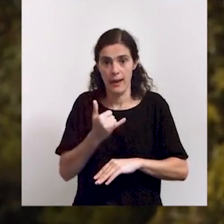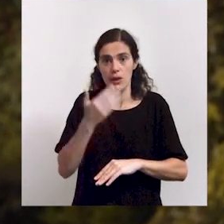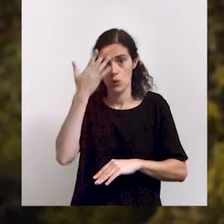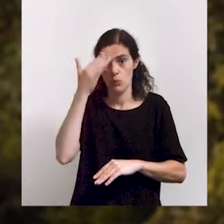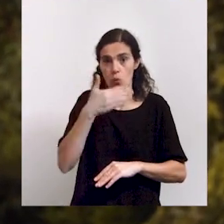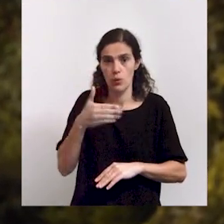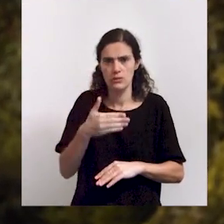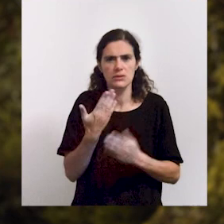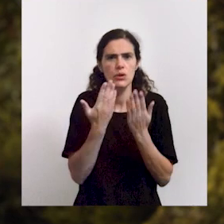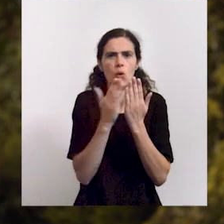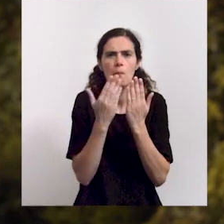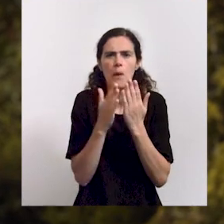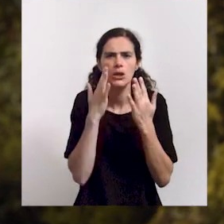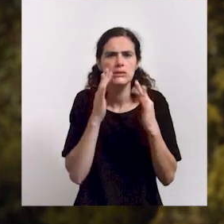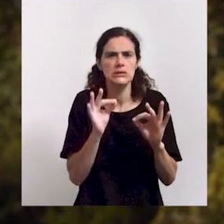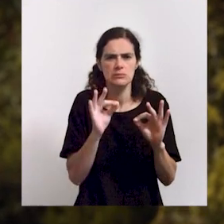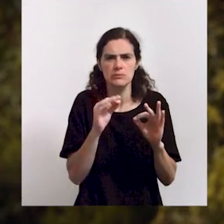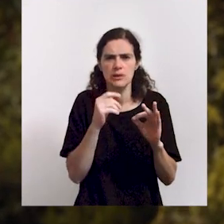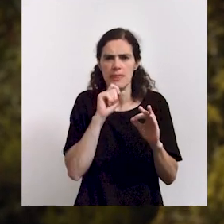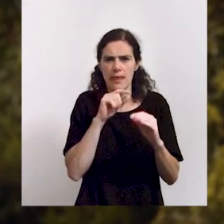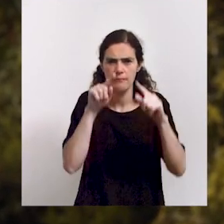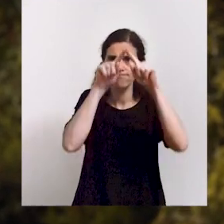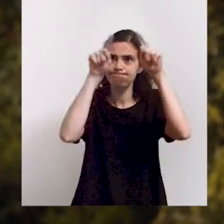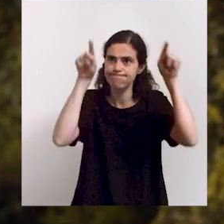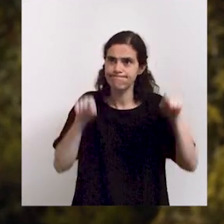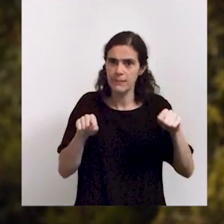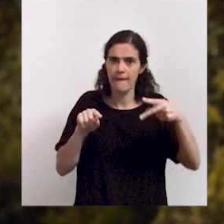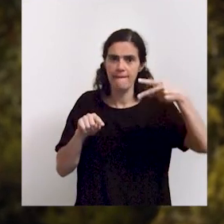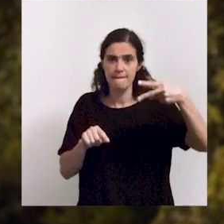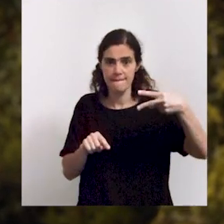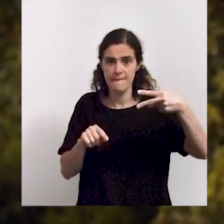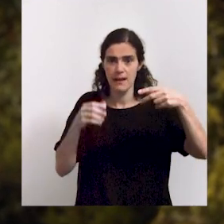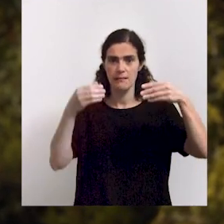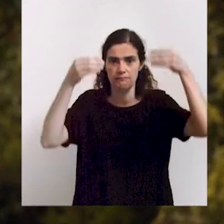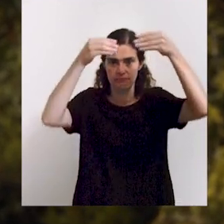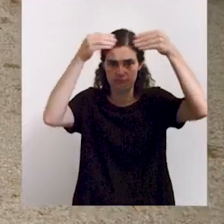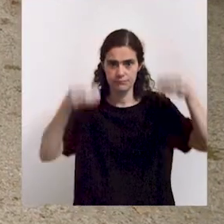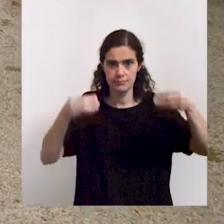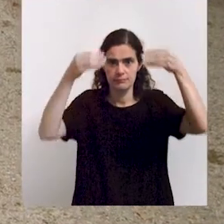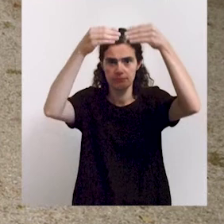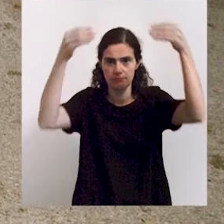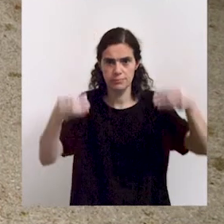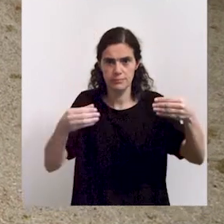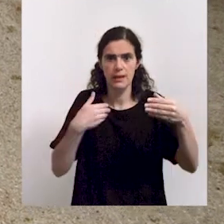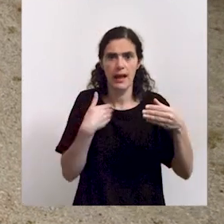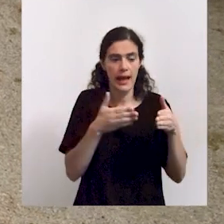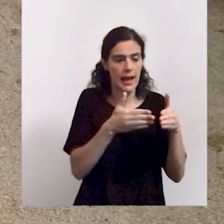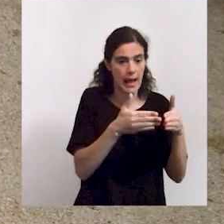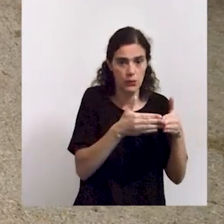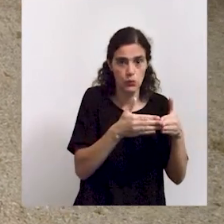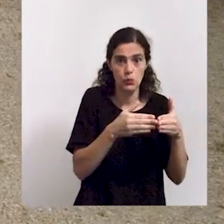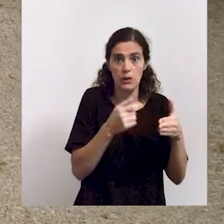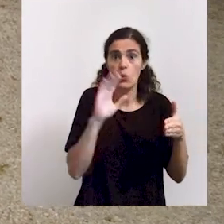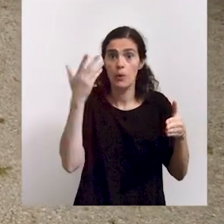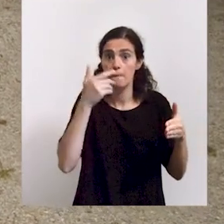frames managing a corner. So when you would open one door, you would close one